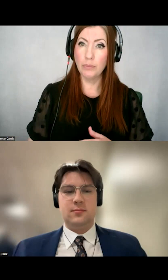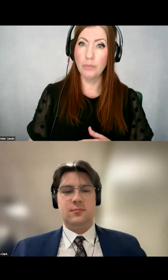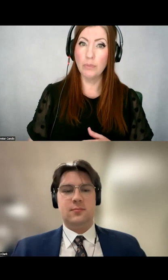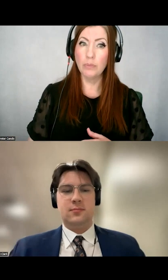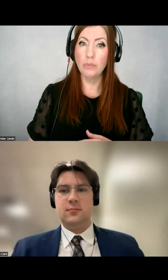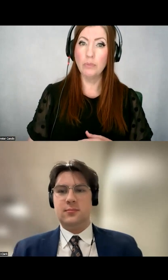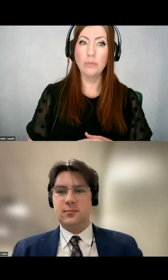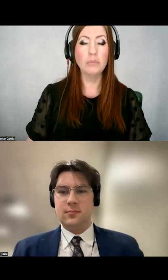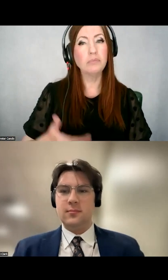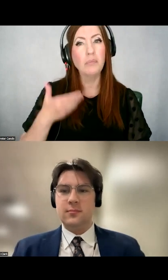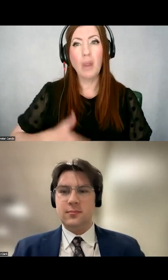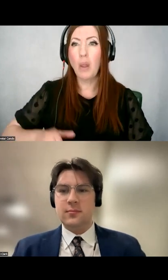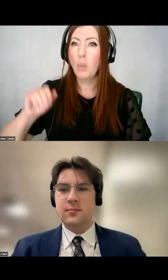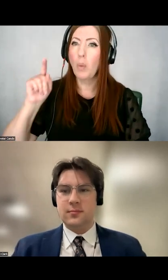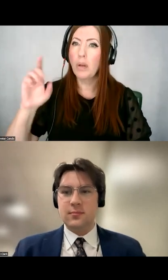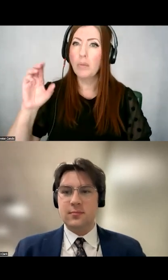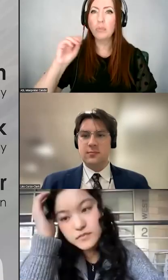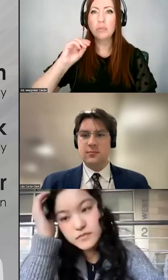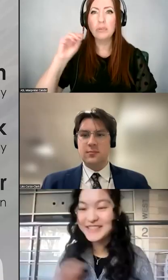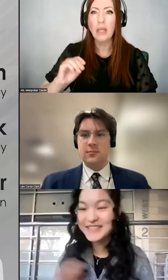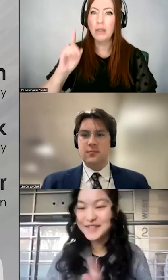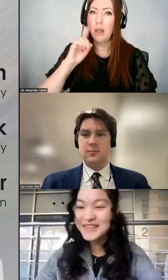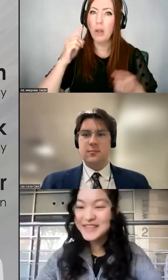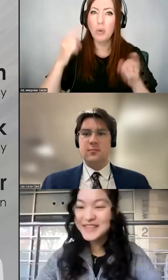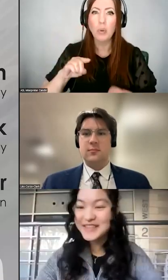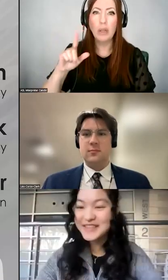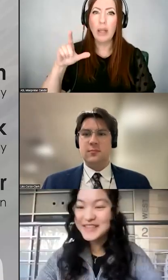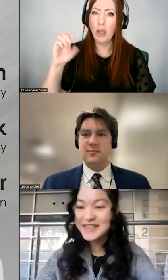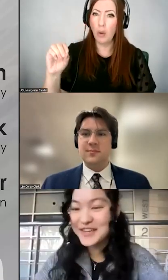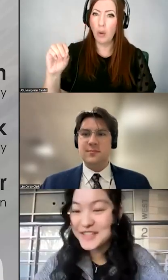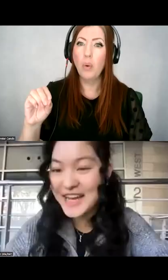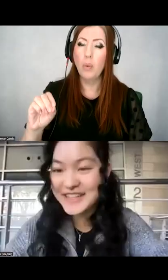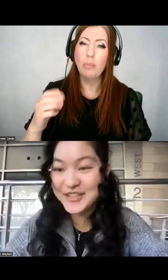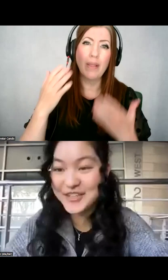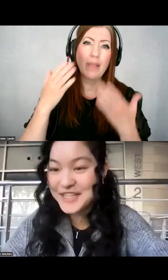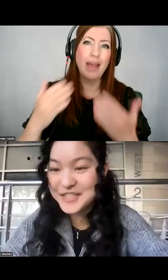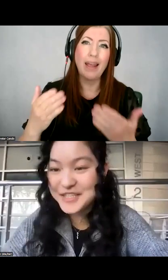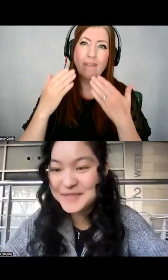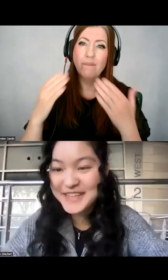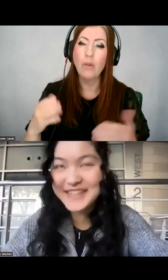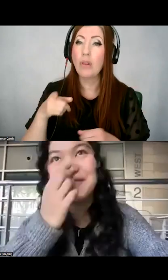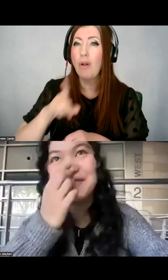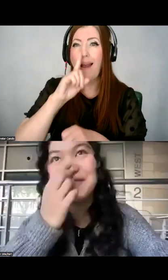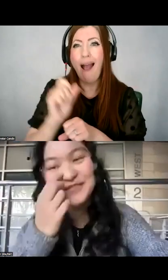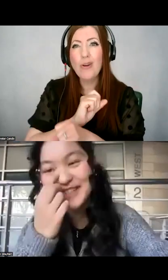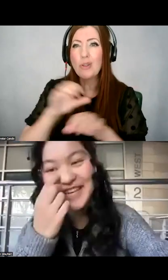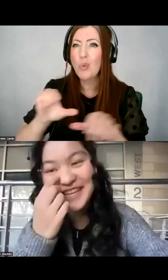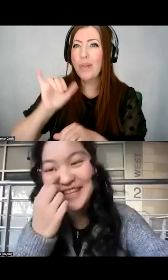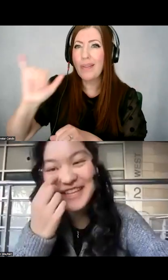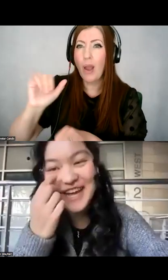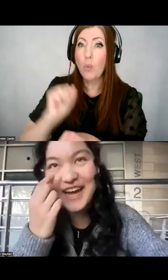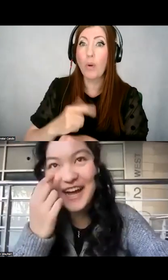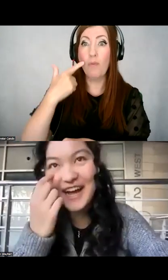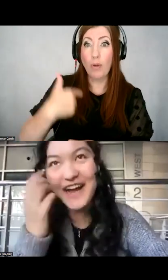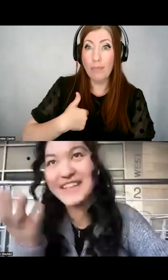I like 100% agree with that, Leo, and I'm so thankful that you're kind of actually doing that work. I think for me as well, it's